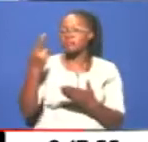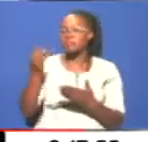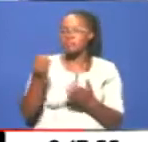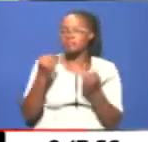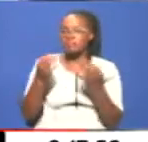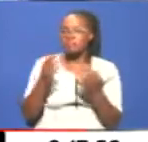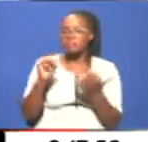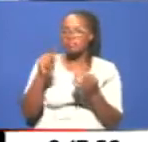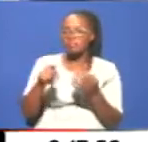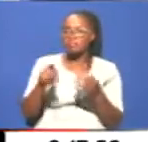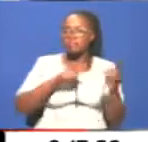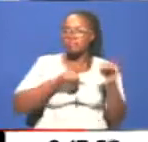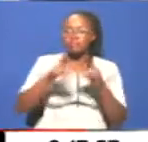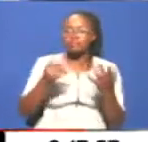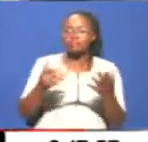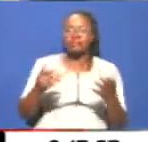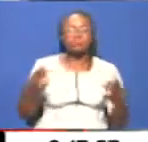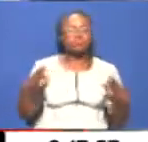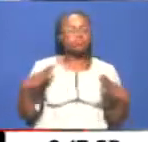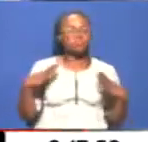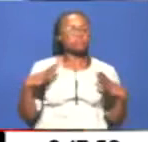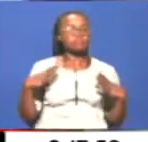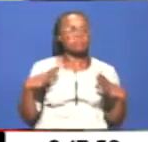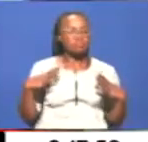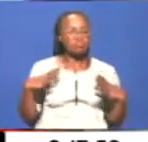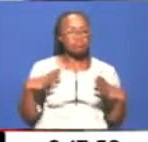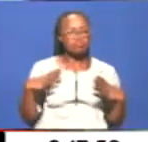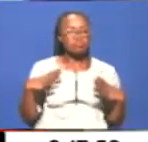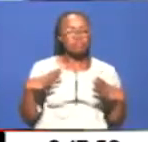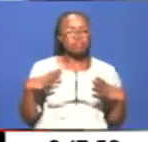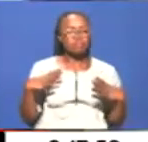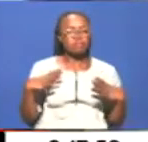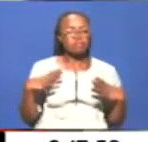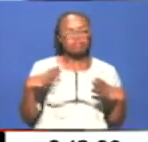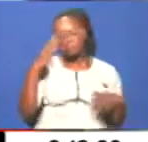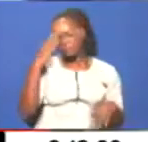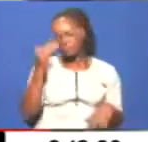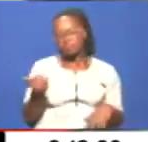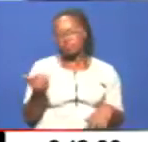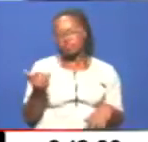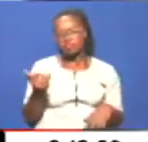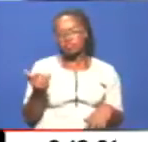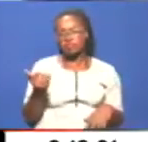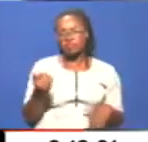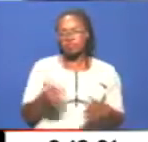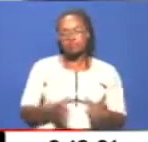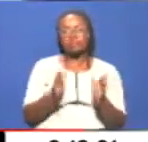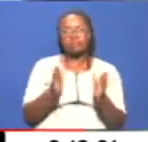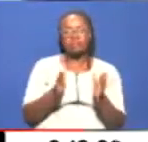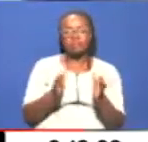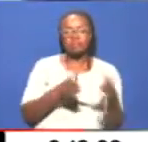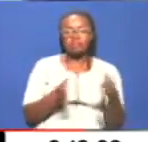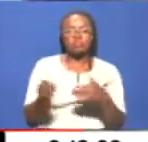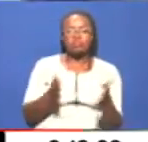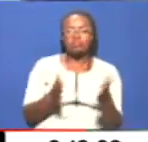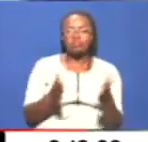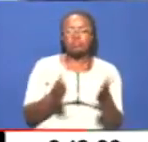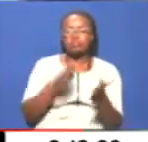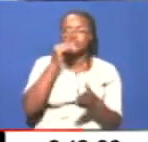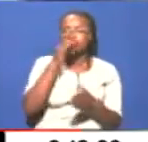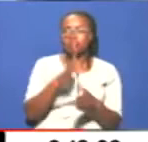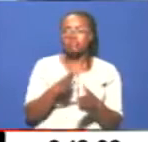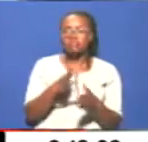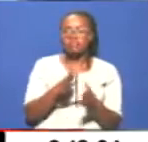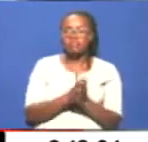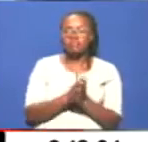traveled now for the Christmas festive season, why would you not allow an opportunity as a speaker for a robust